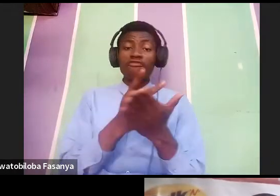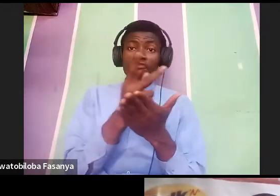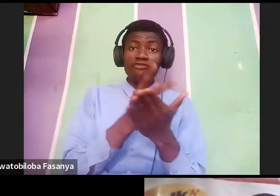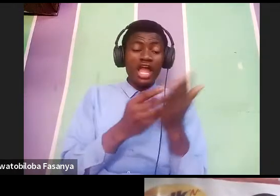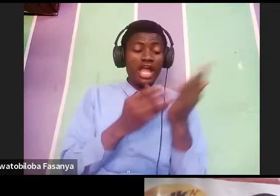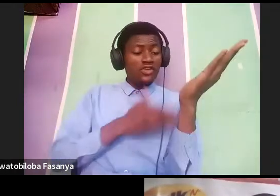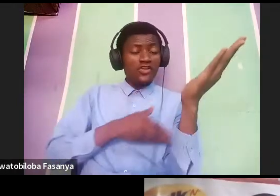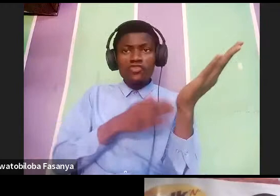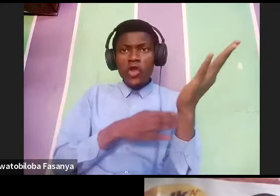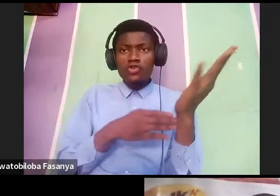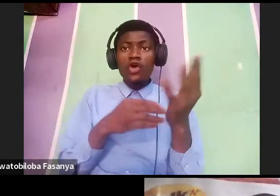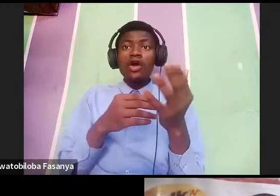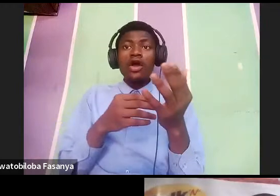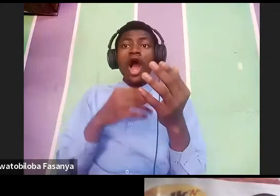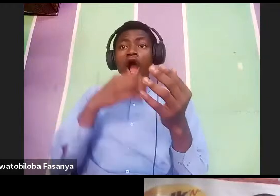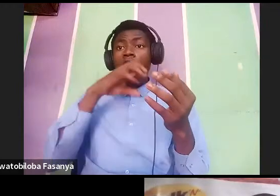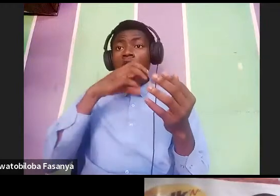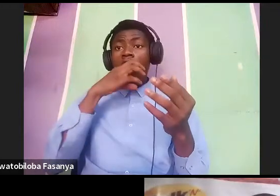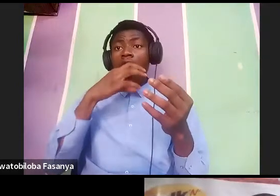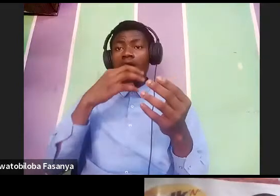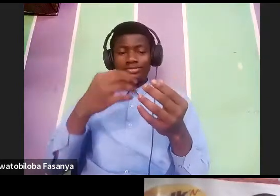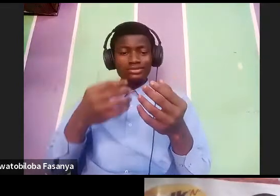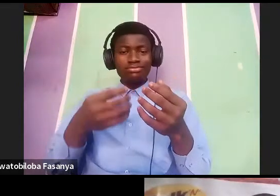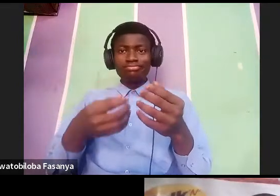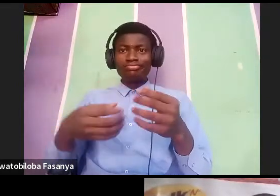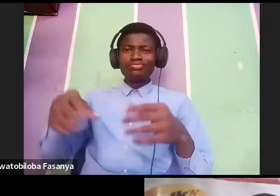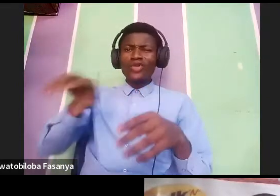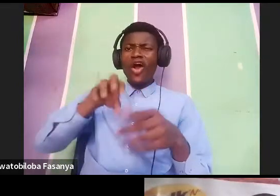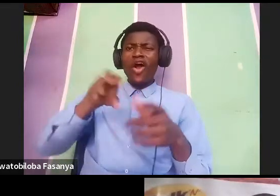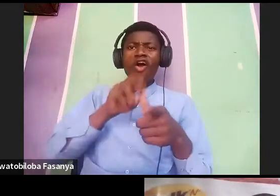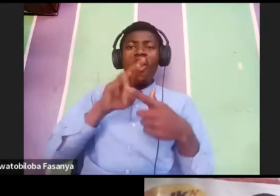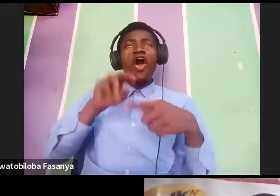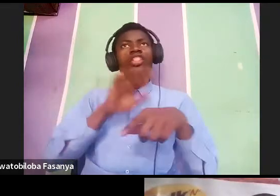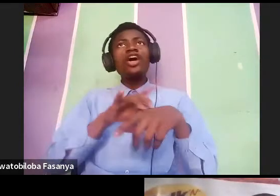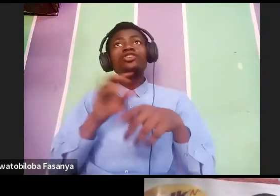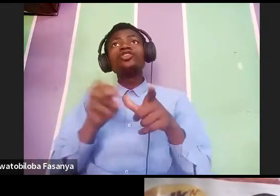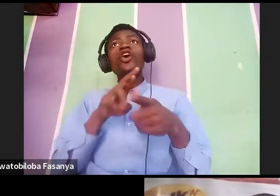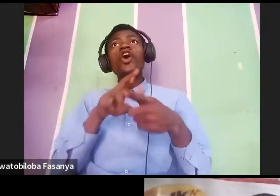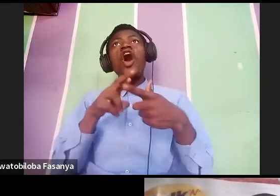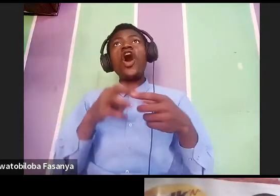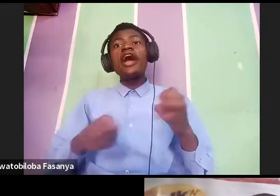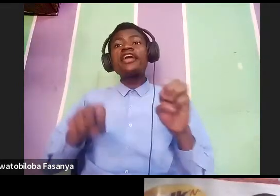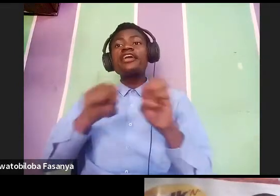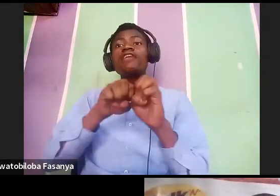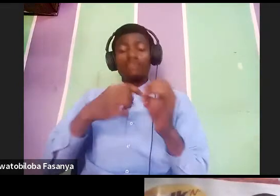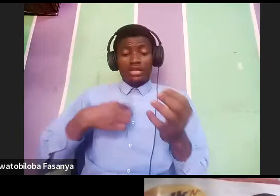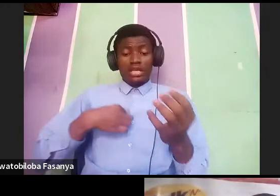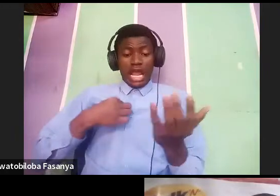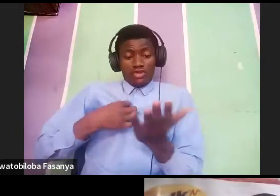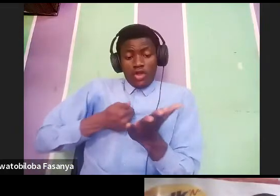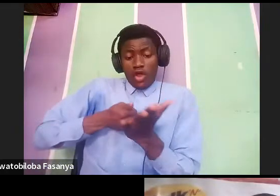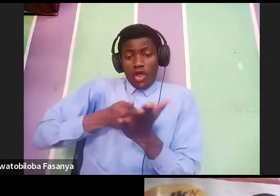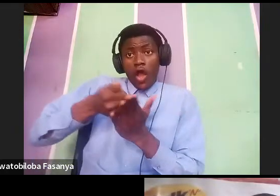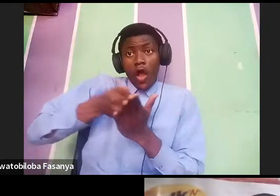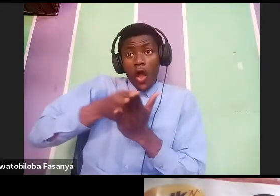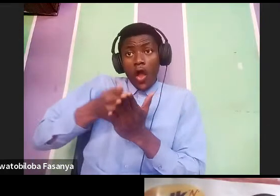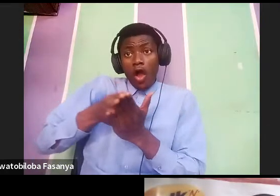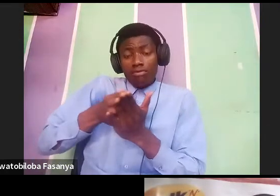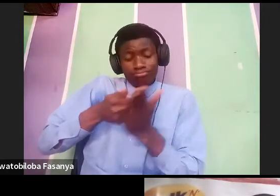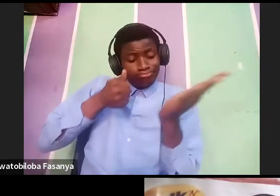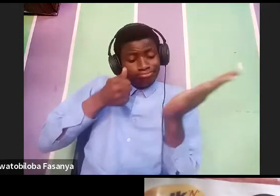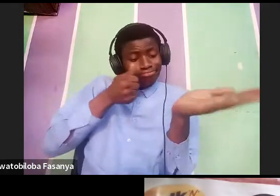food, any form of, or even iron, any form of burn, the first thing you should do, that area, just